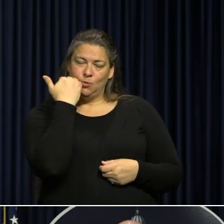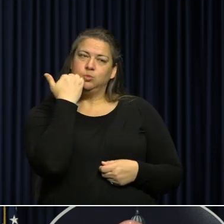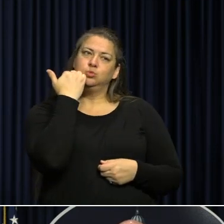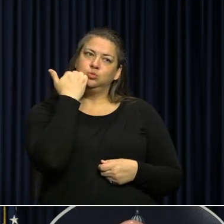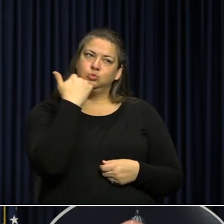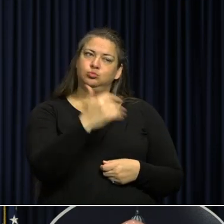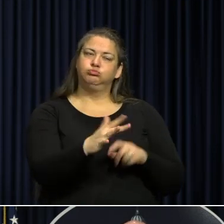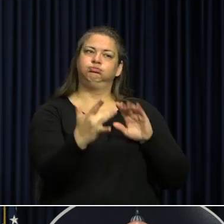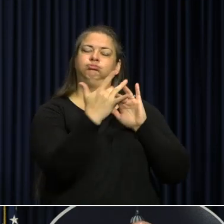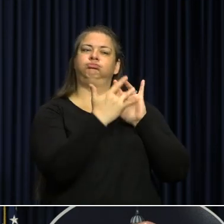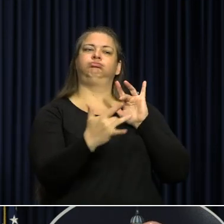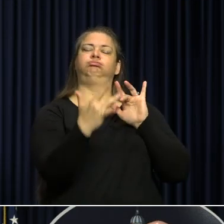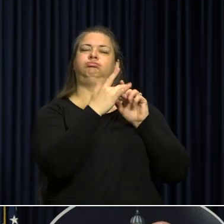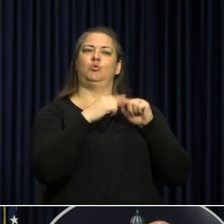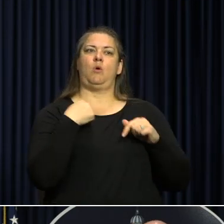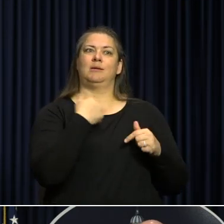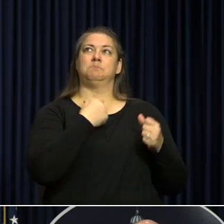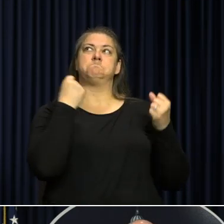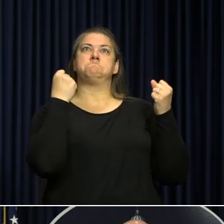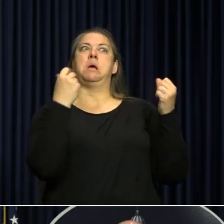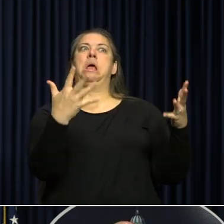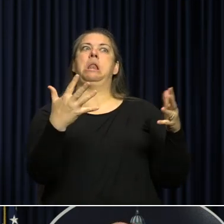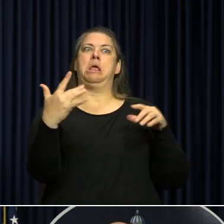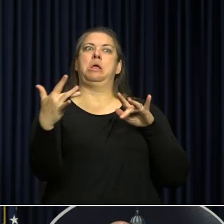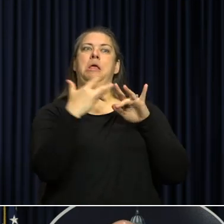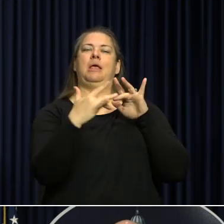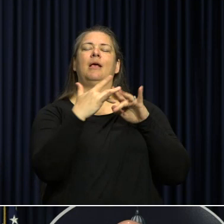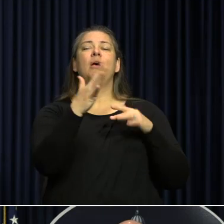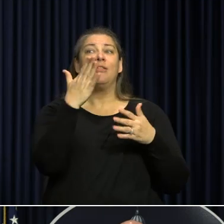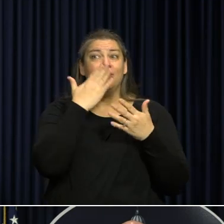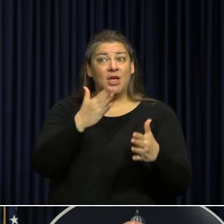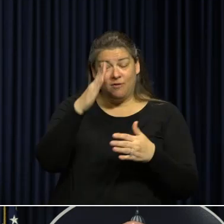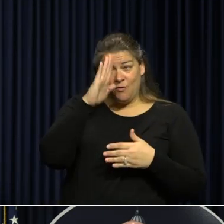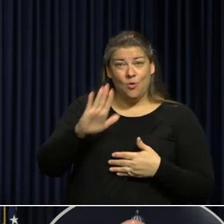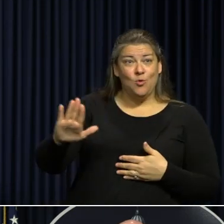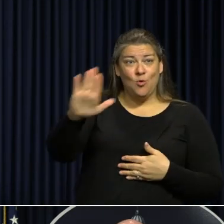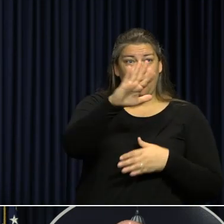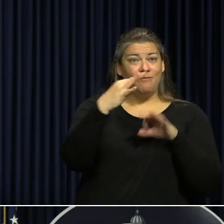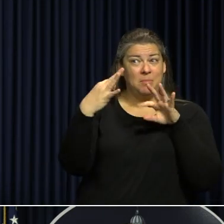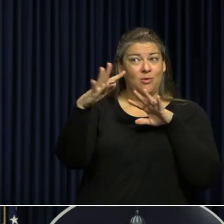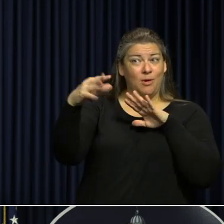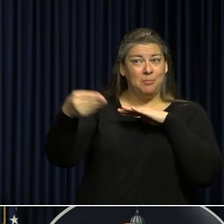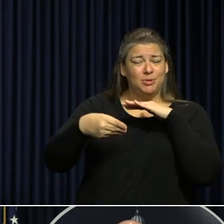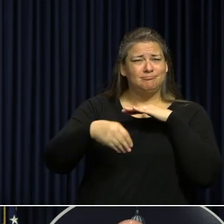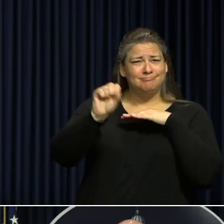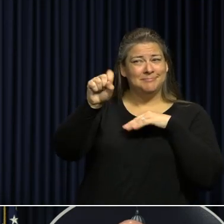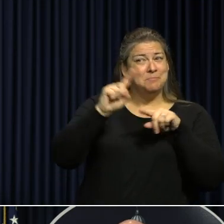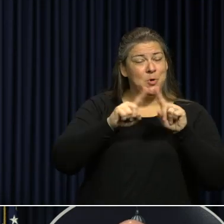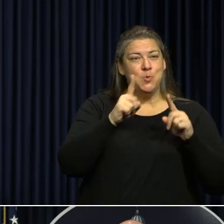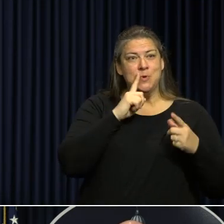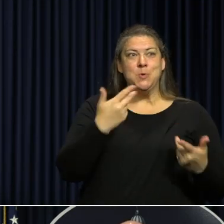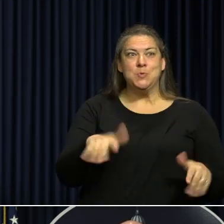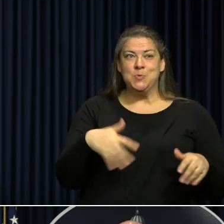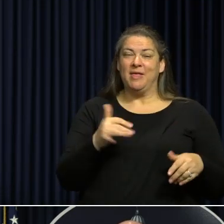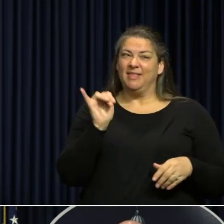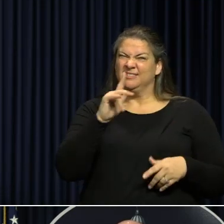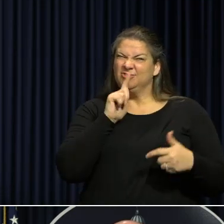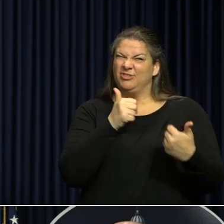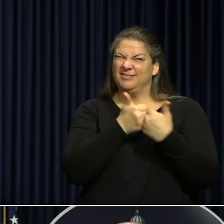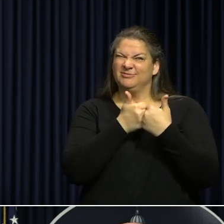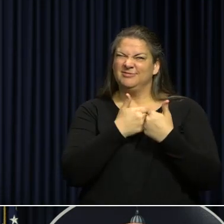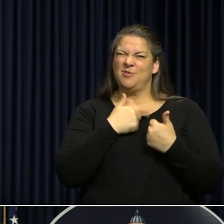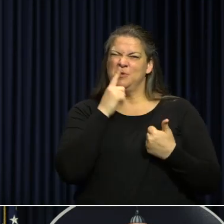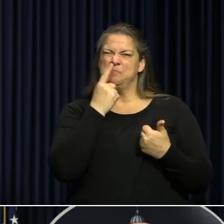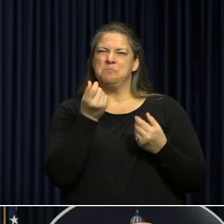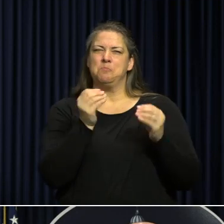reached out in large numbers. And so one, thank you for your input, but two, it also clearly represents a challenge, and I'll try to be more clear